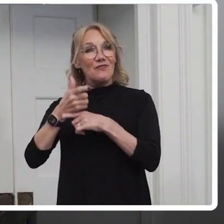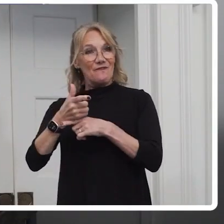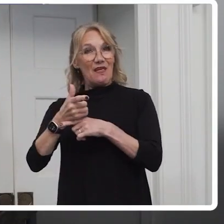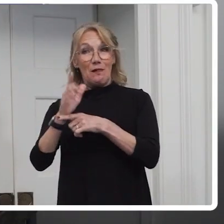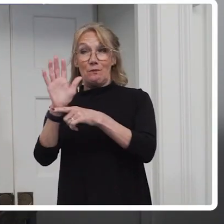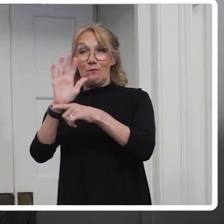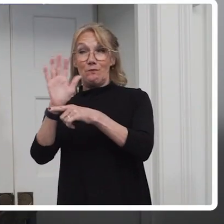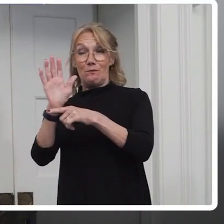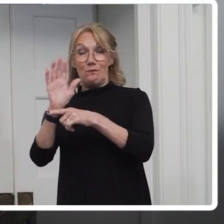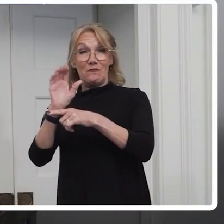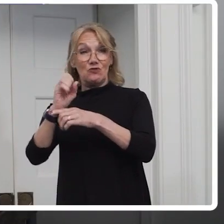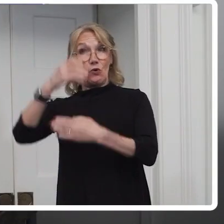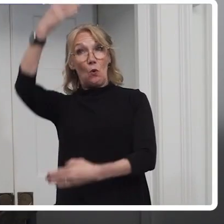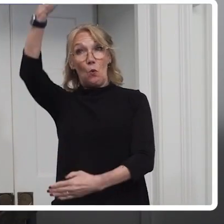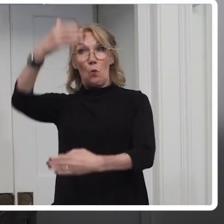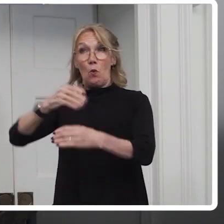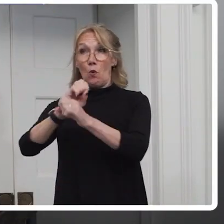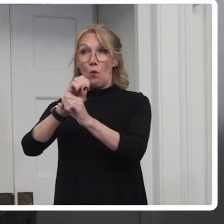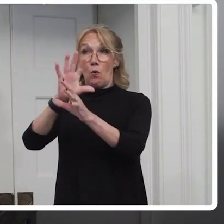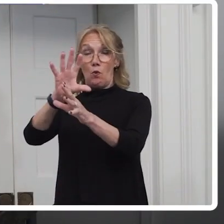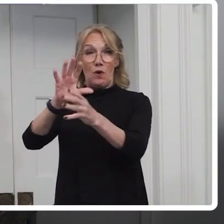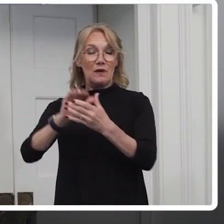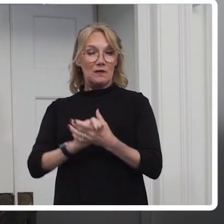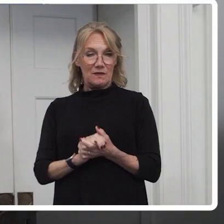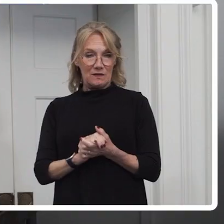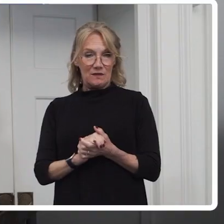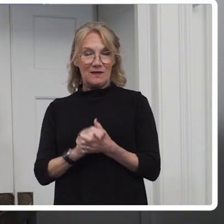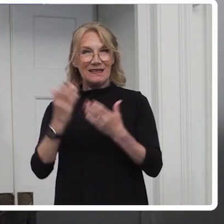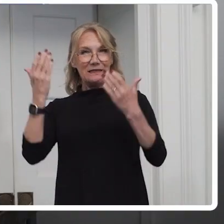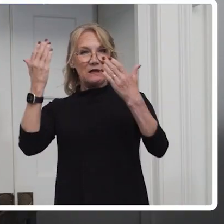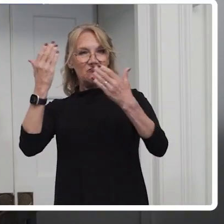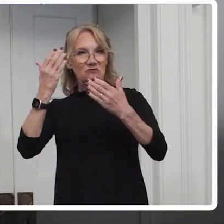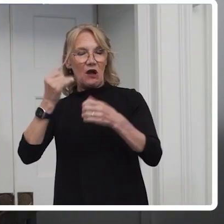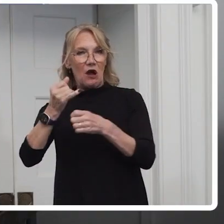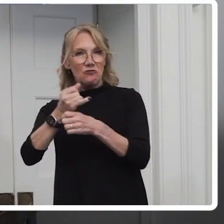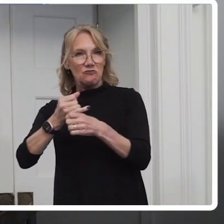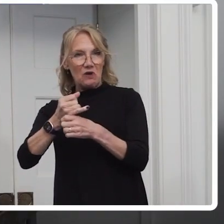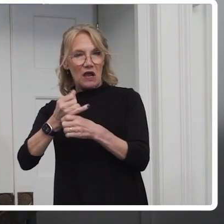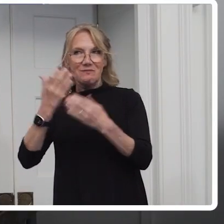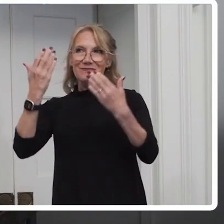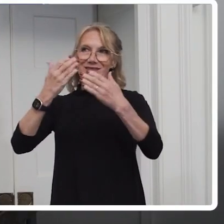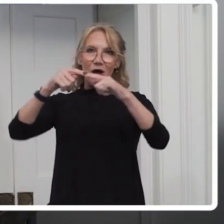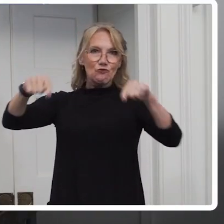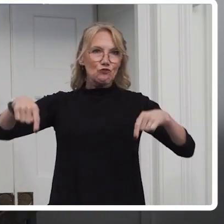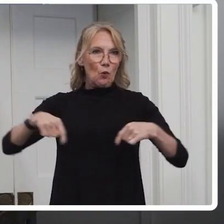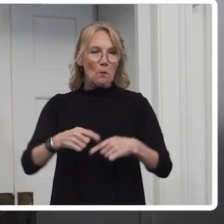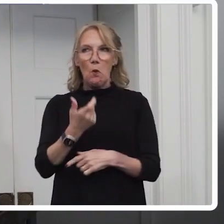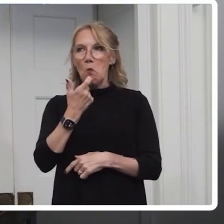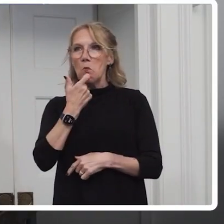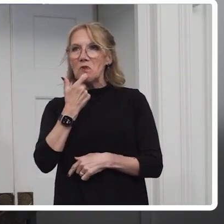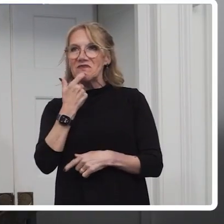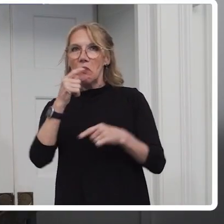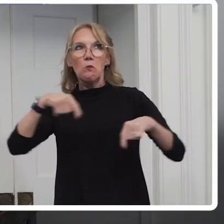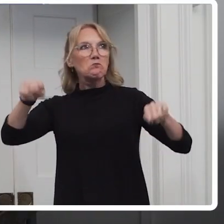projected onto a wall that is painted in a kind of grey colour, dark grey colour, and it's a dark room. There's no